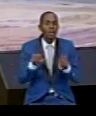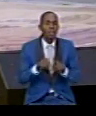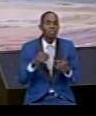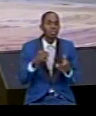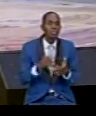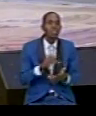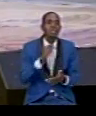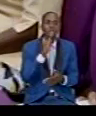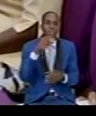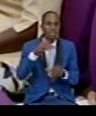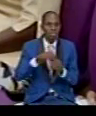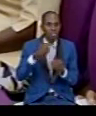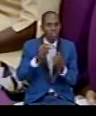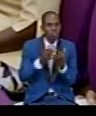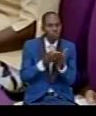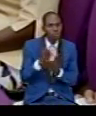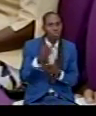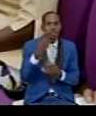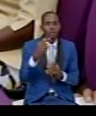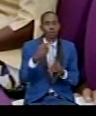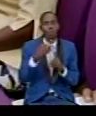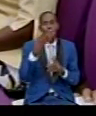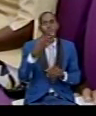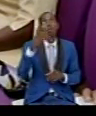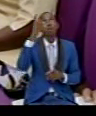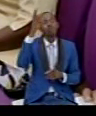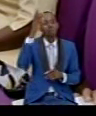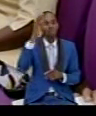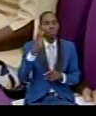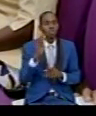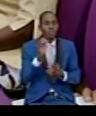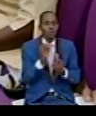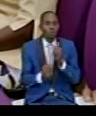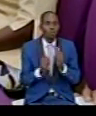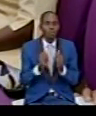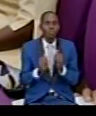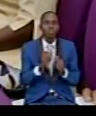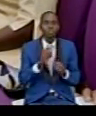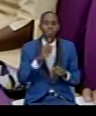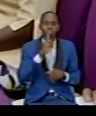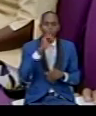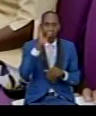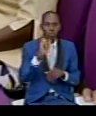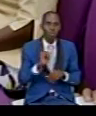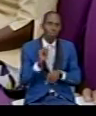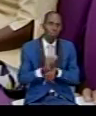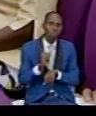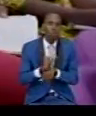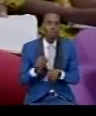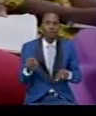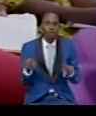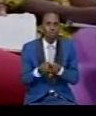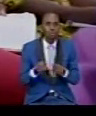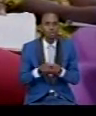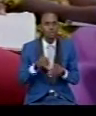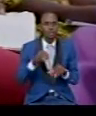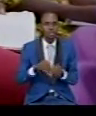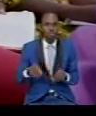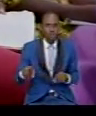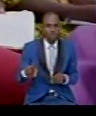it tasting truth the watch of God which effectually workers